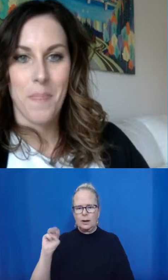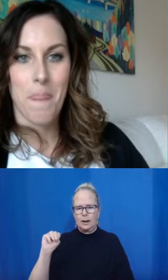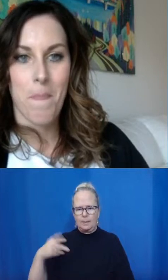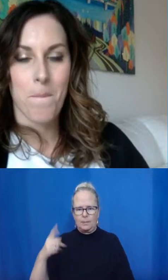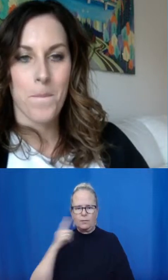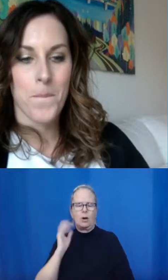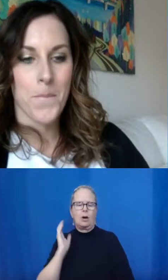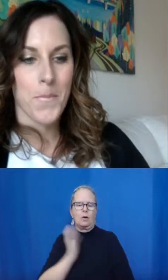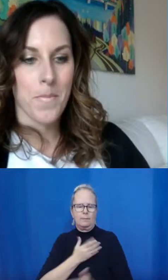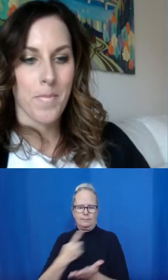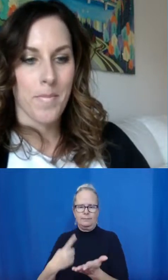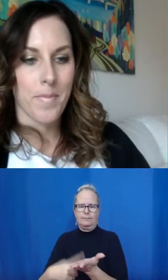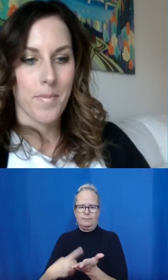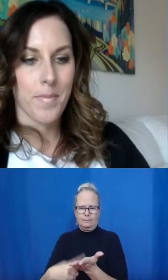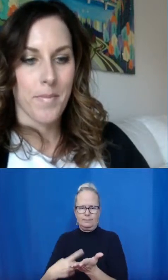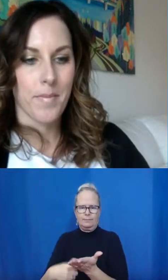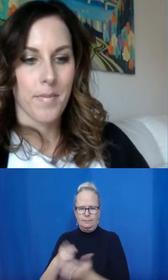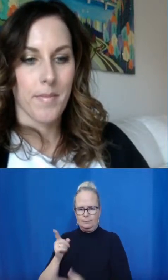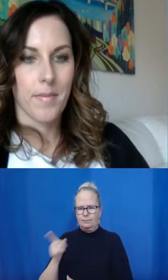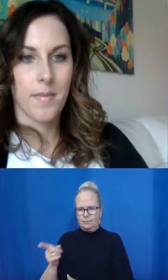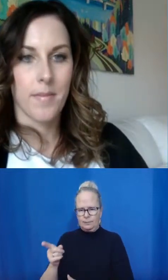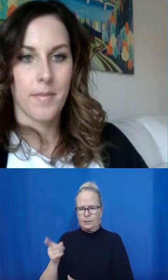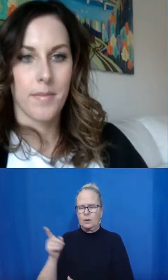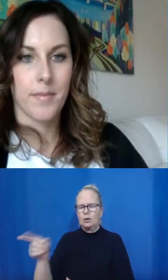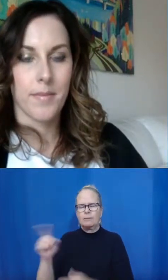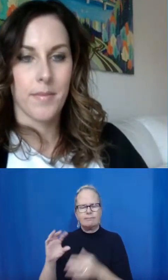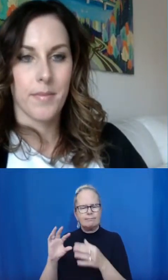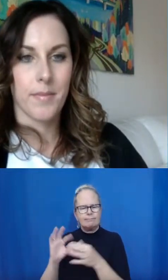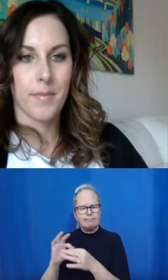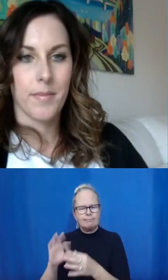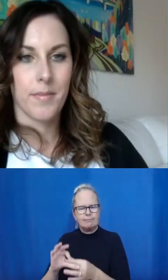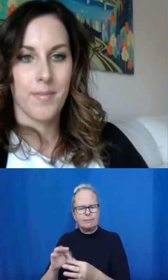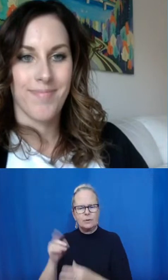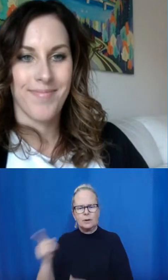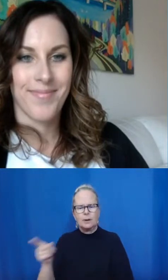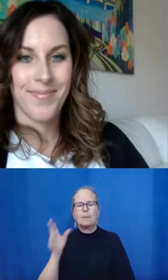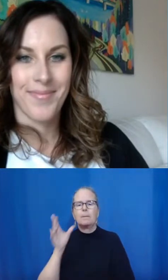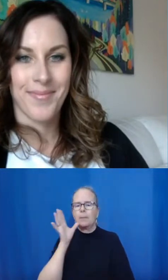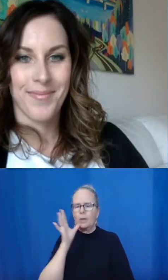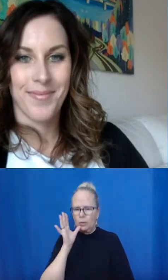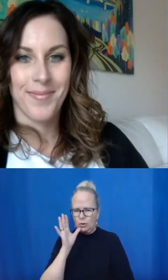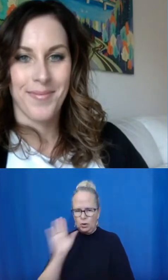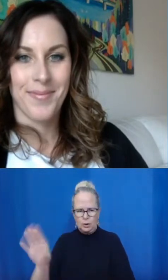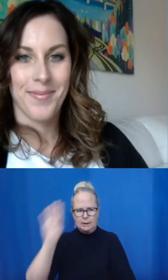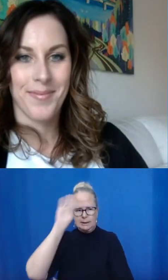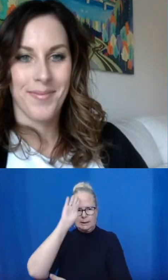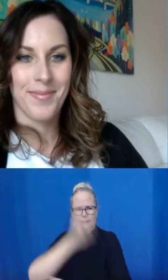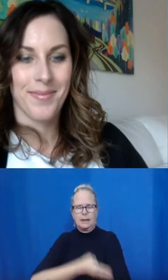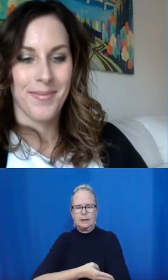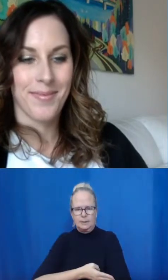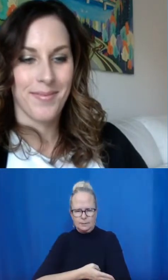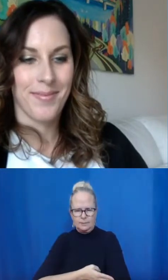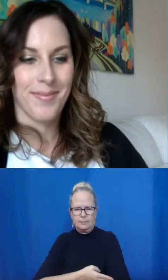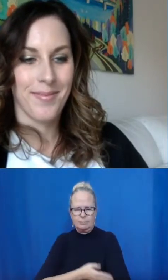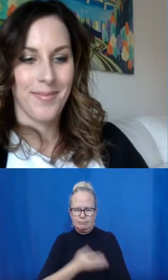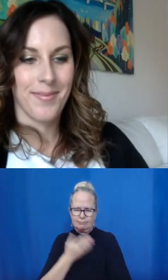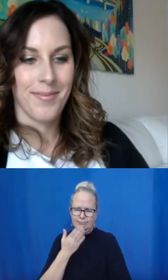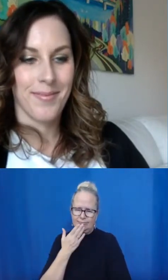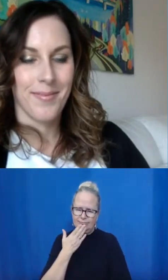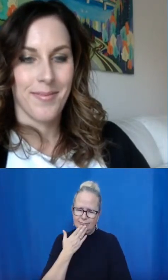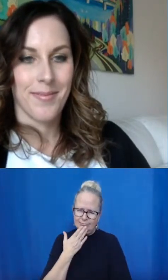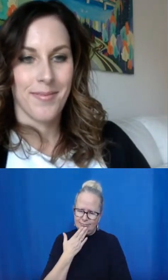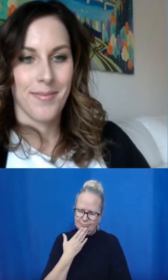her story momentarily, we are going to pop up some pictures of her adorable tiny human.